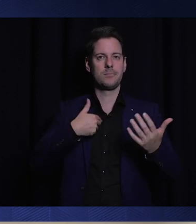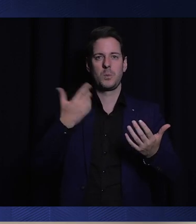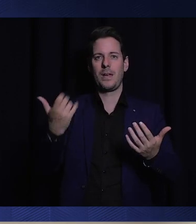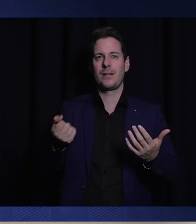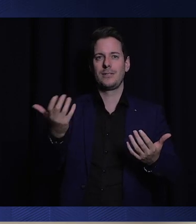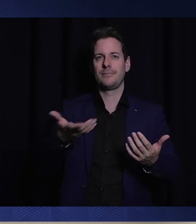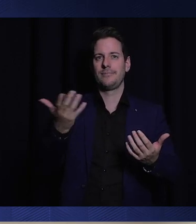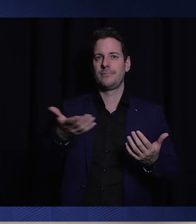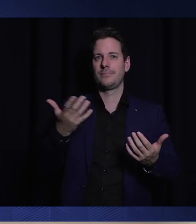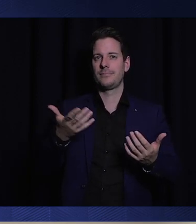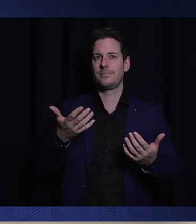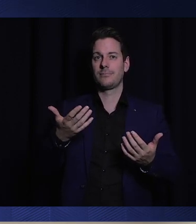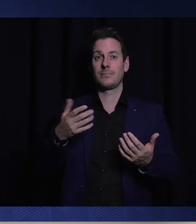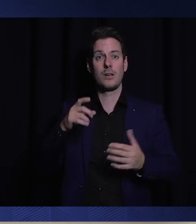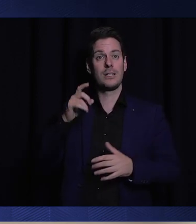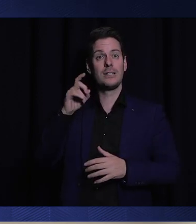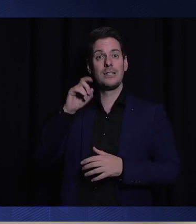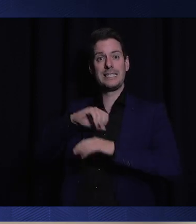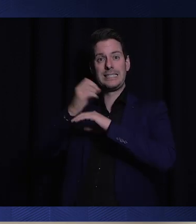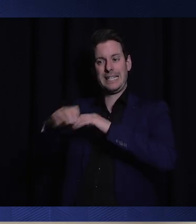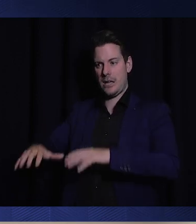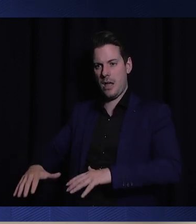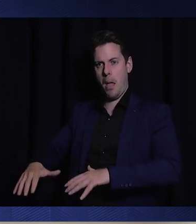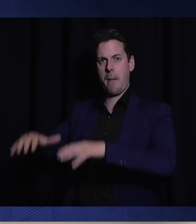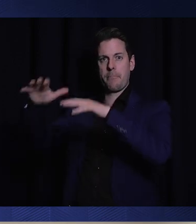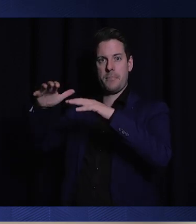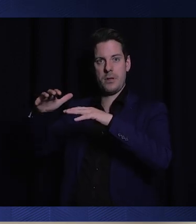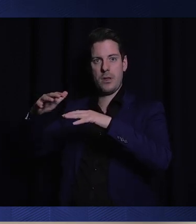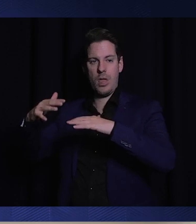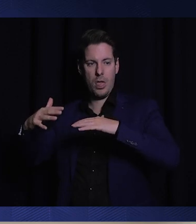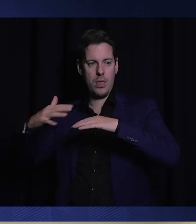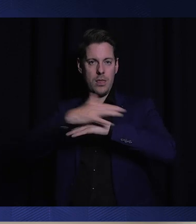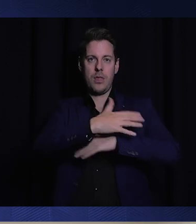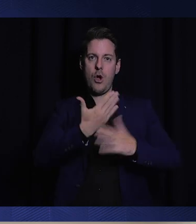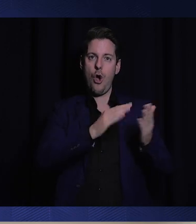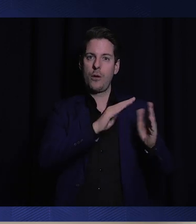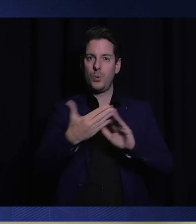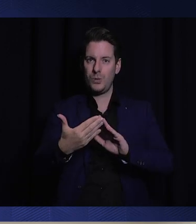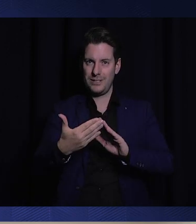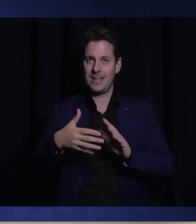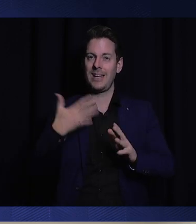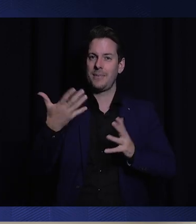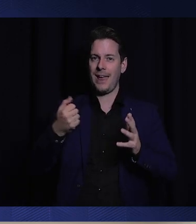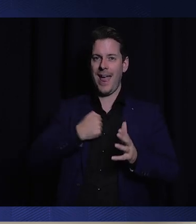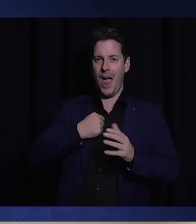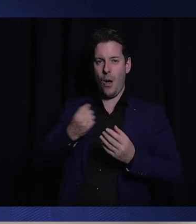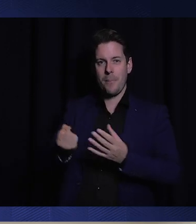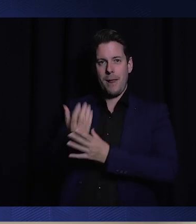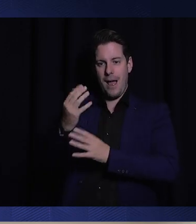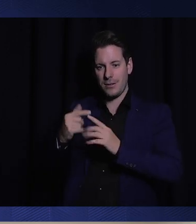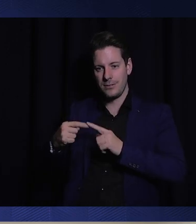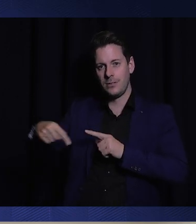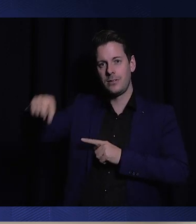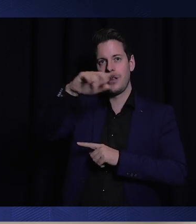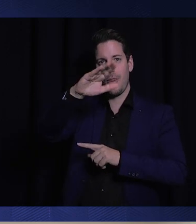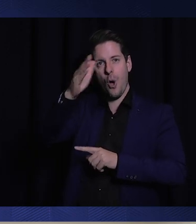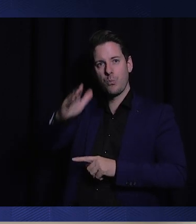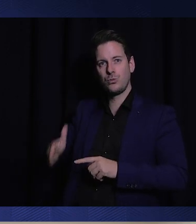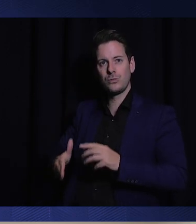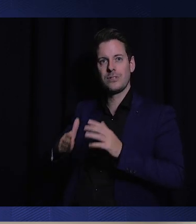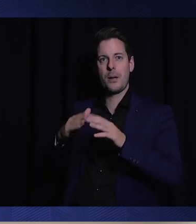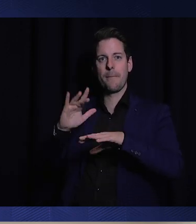that indigenous communities have is that the fact that the current way of doing business is more